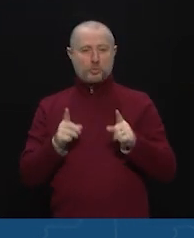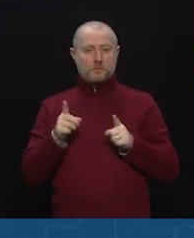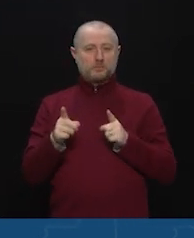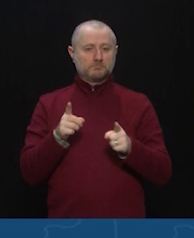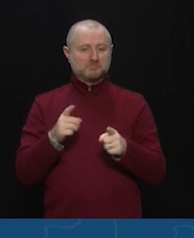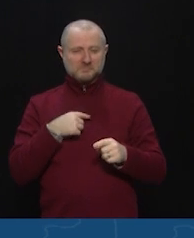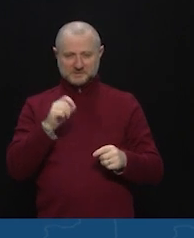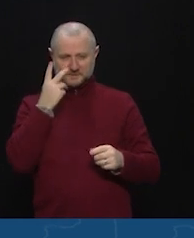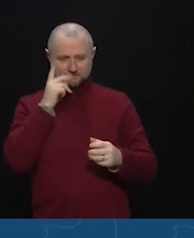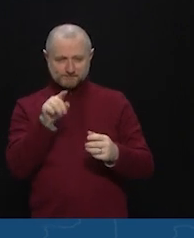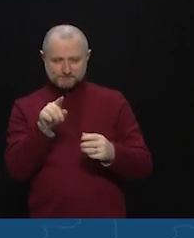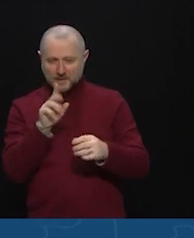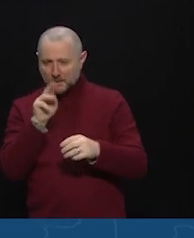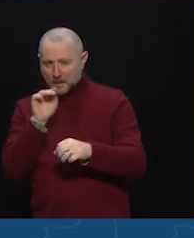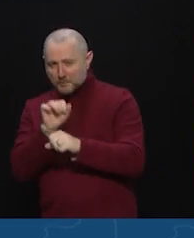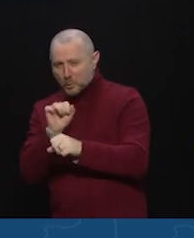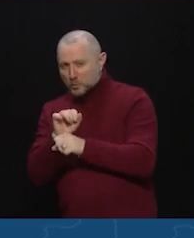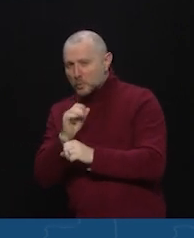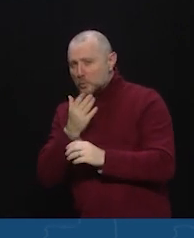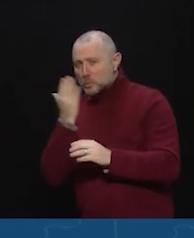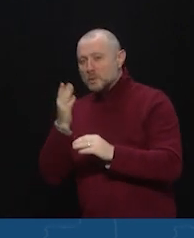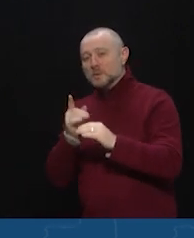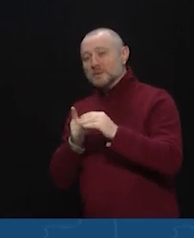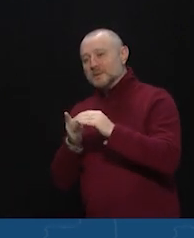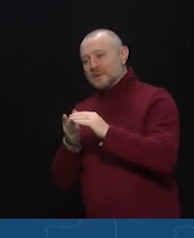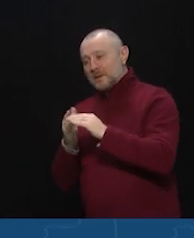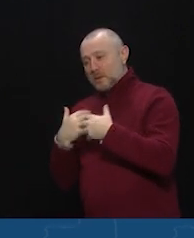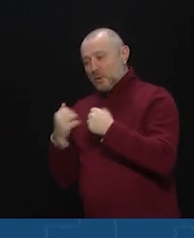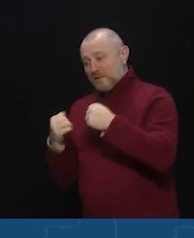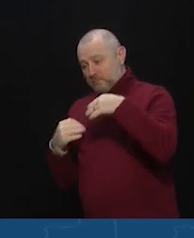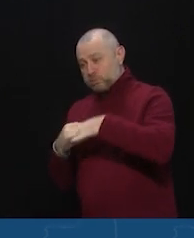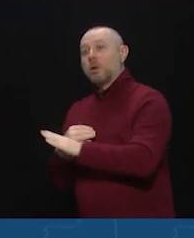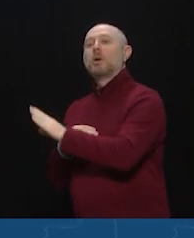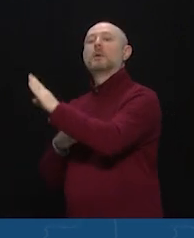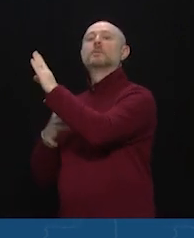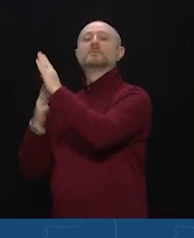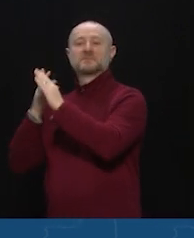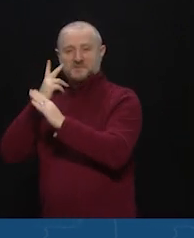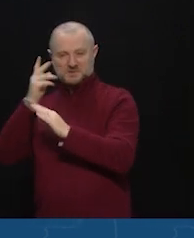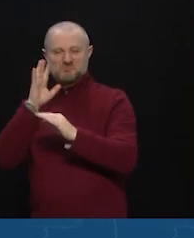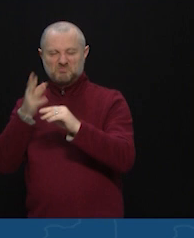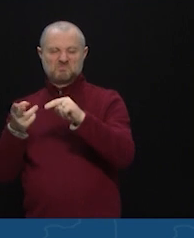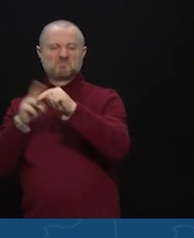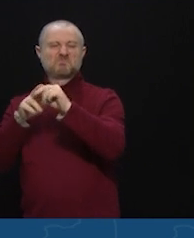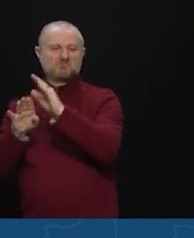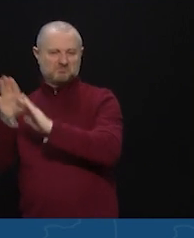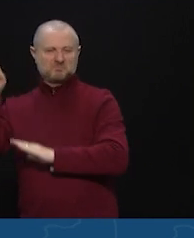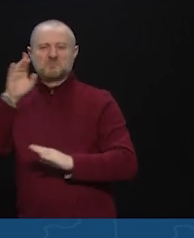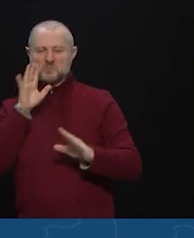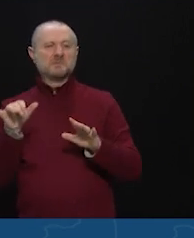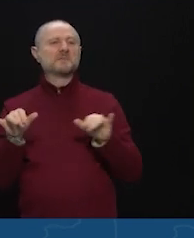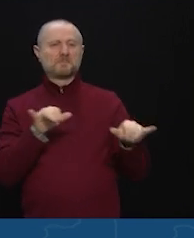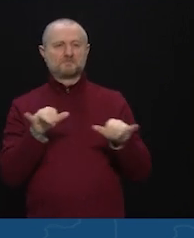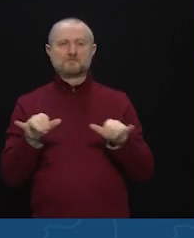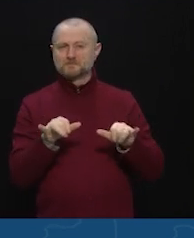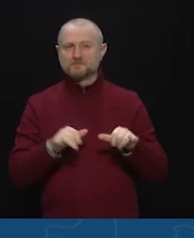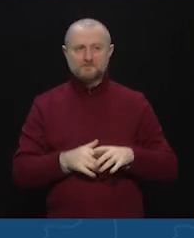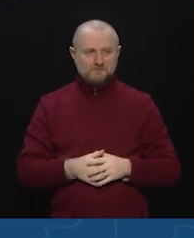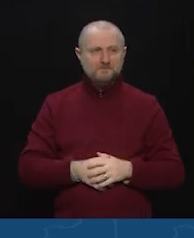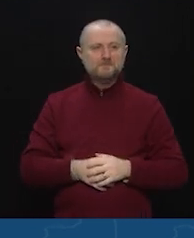as dramatically is recovering, and GDP growth, again, is surpassing where it was